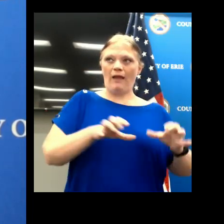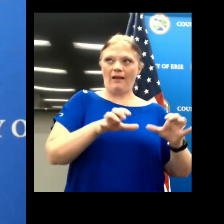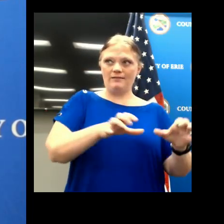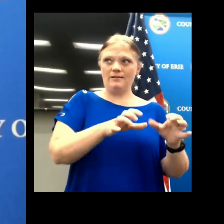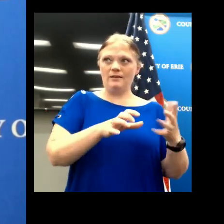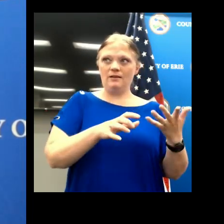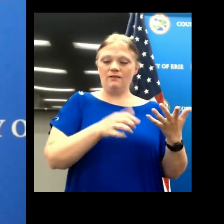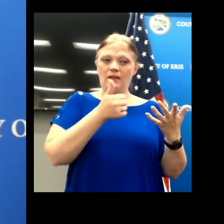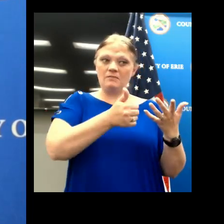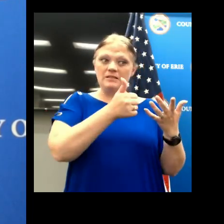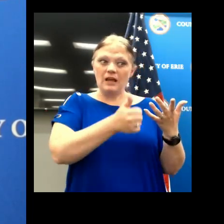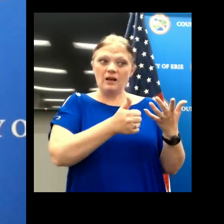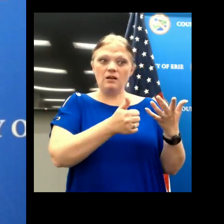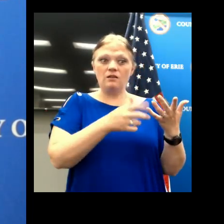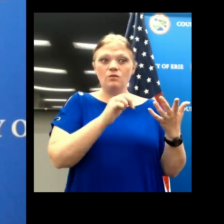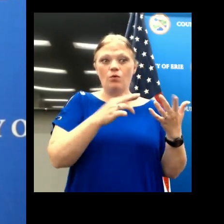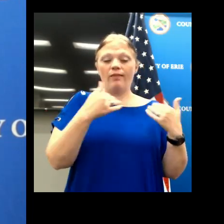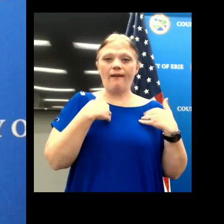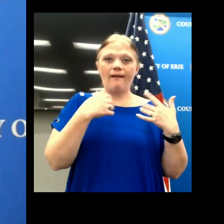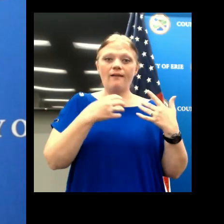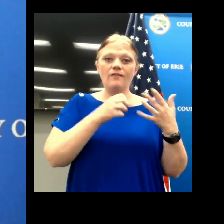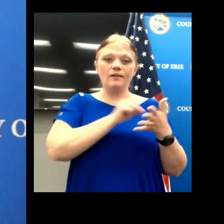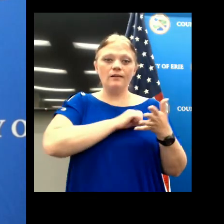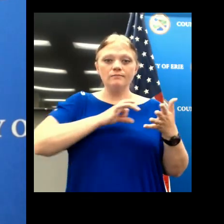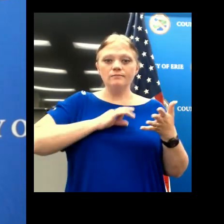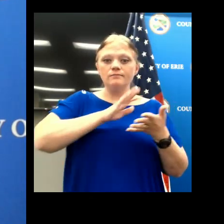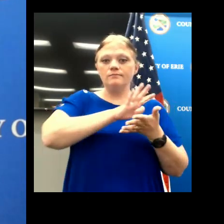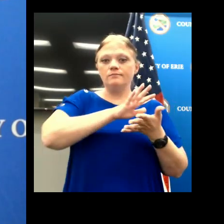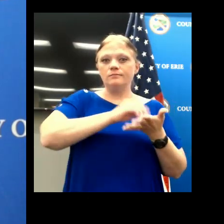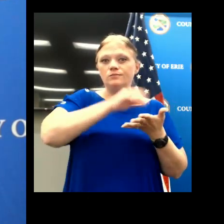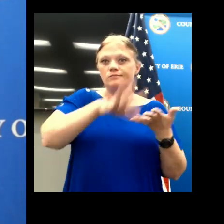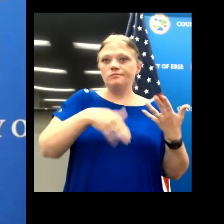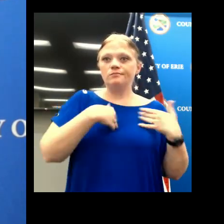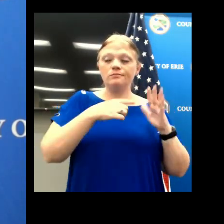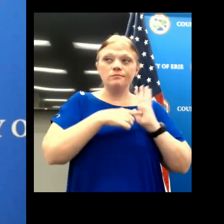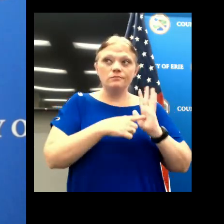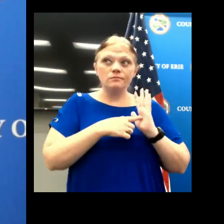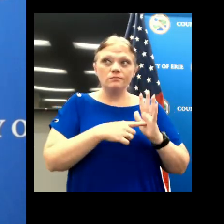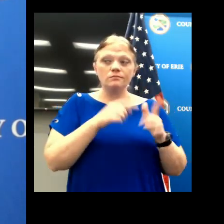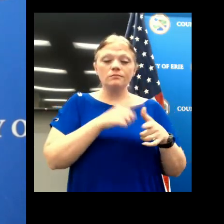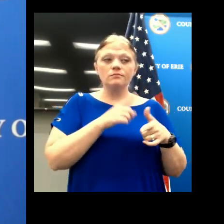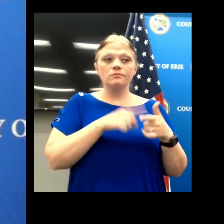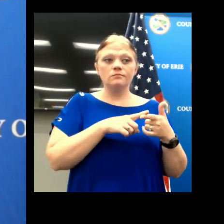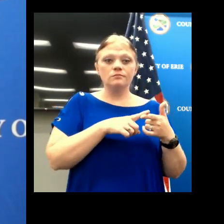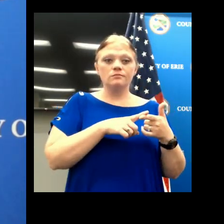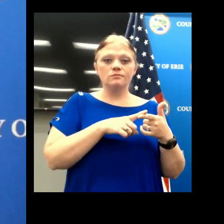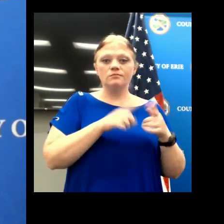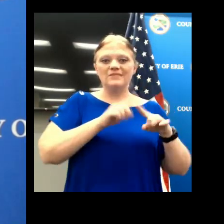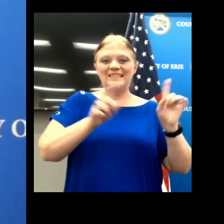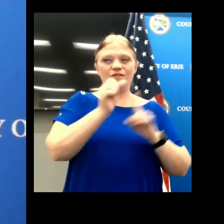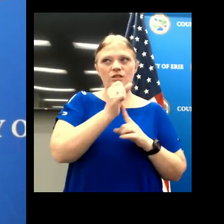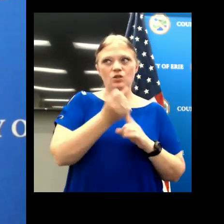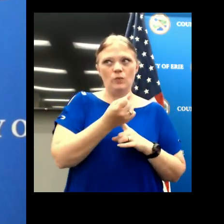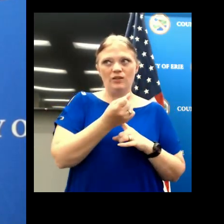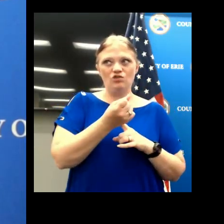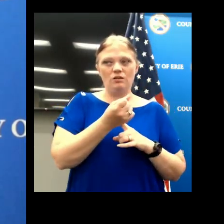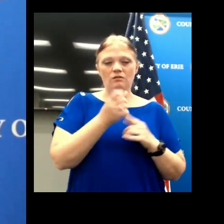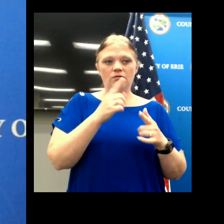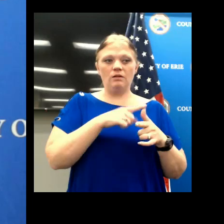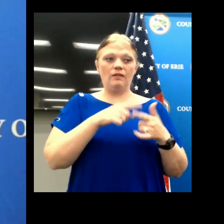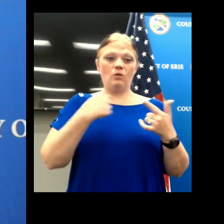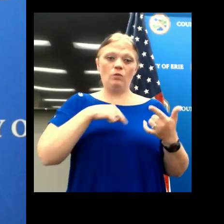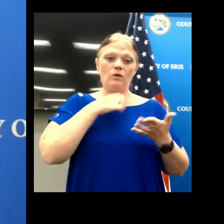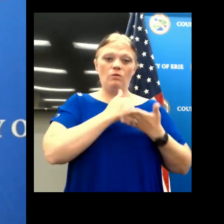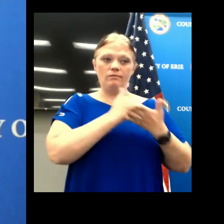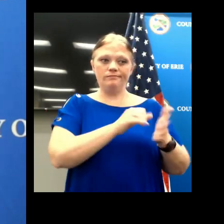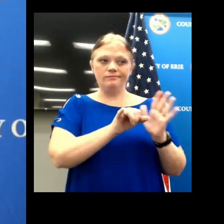if they have staff or students that may have symptoms, then that would be a different situation, and we would help them